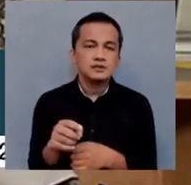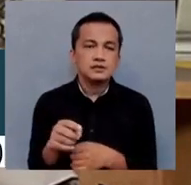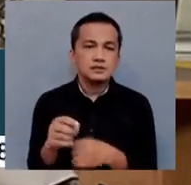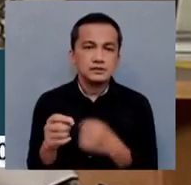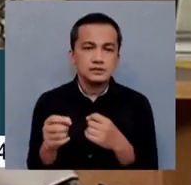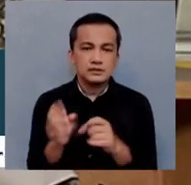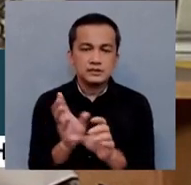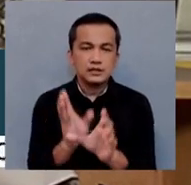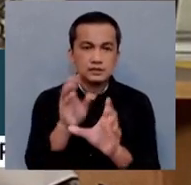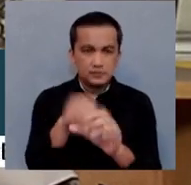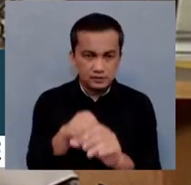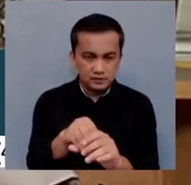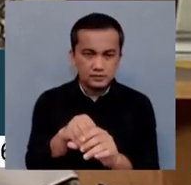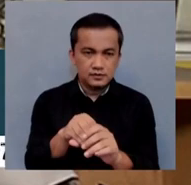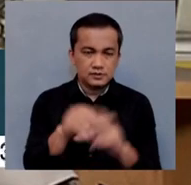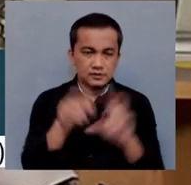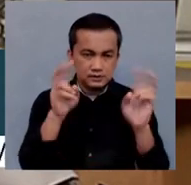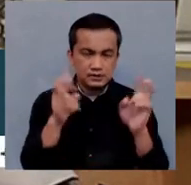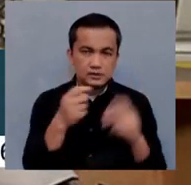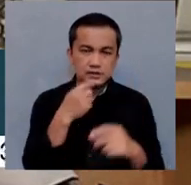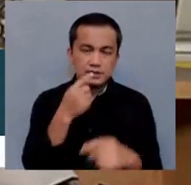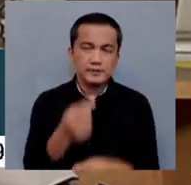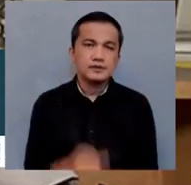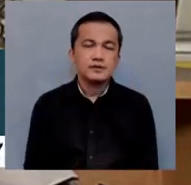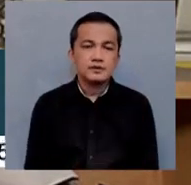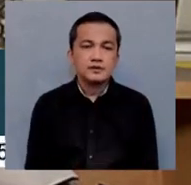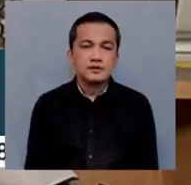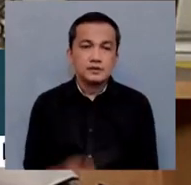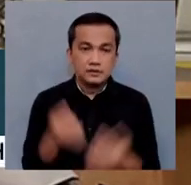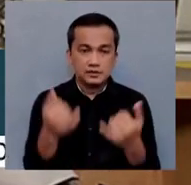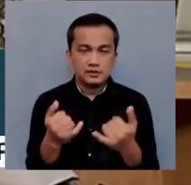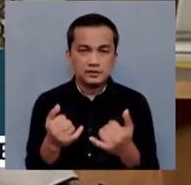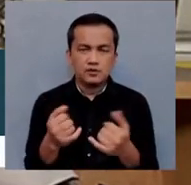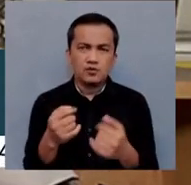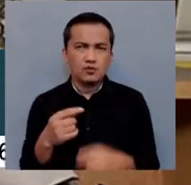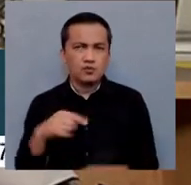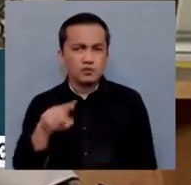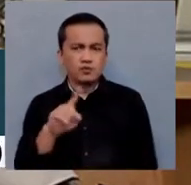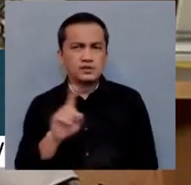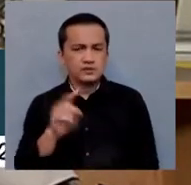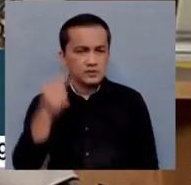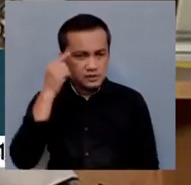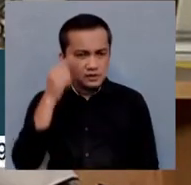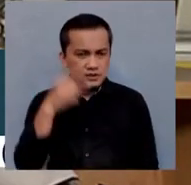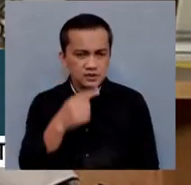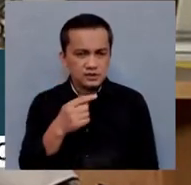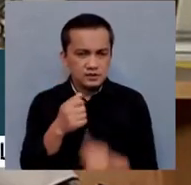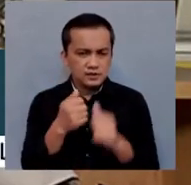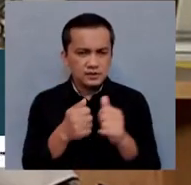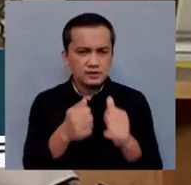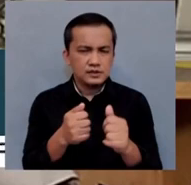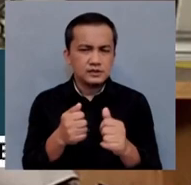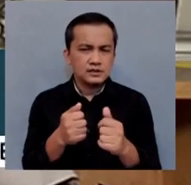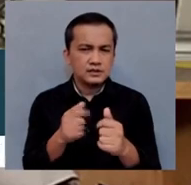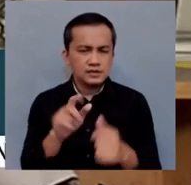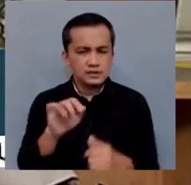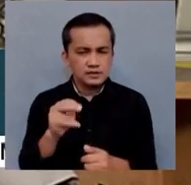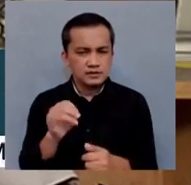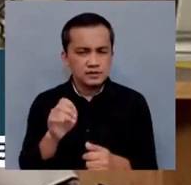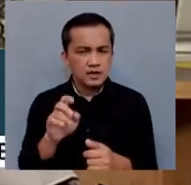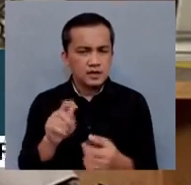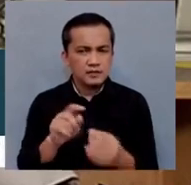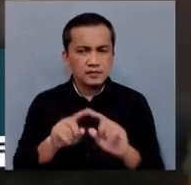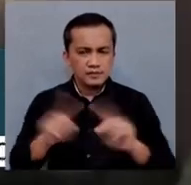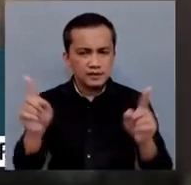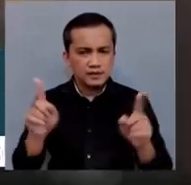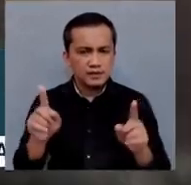nai-involve sila dun sa sinasabi. So ngayon, ang kinukonsider namin both following and engagements kasi magkaiba po yung...